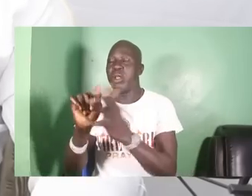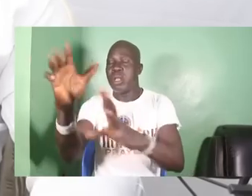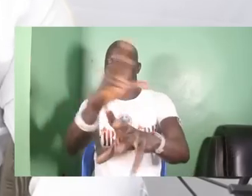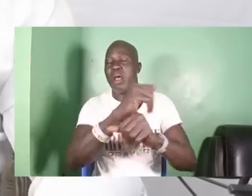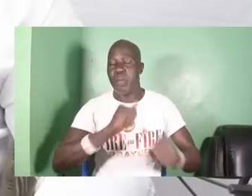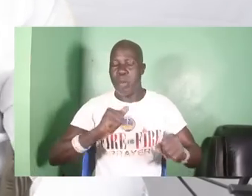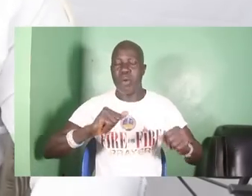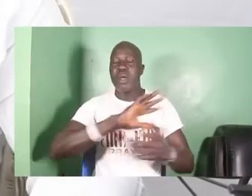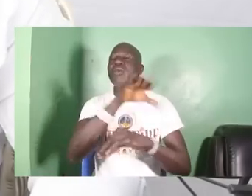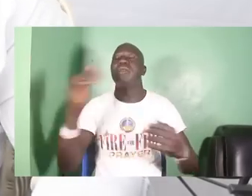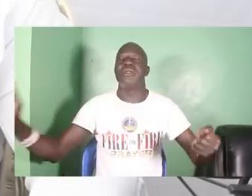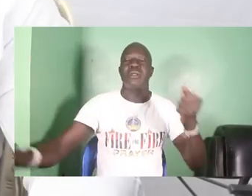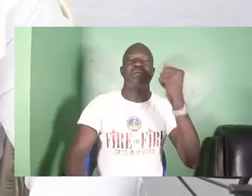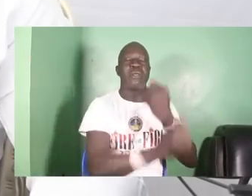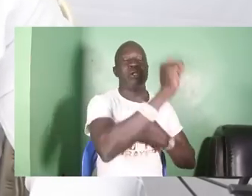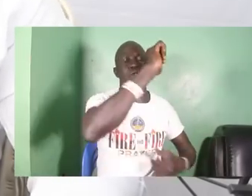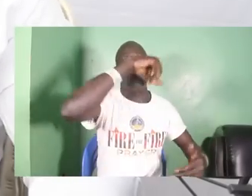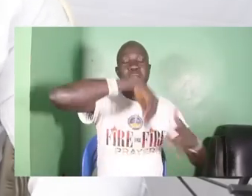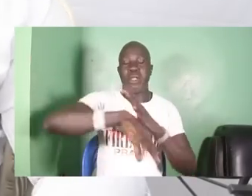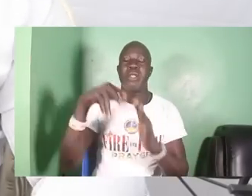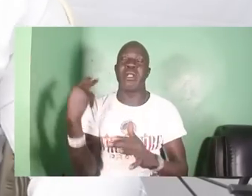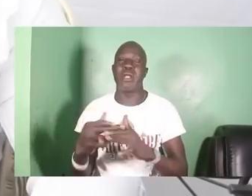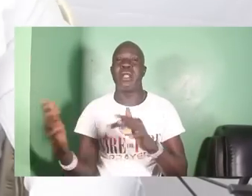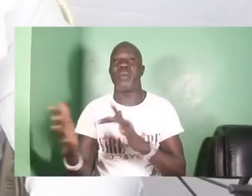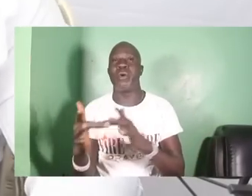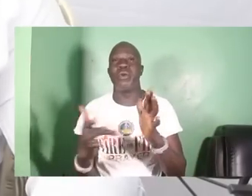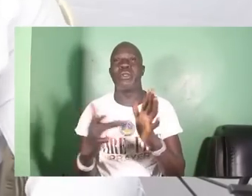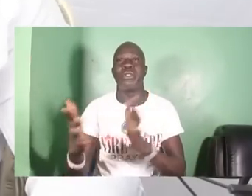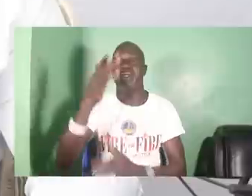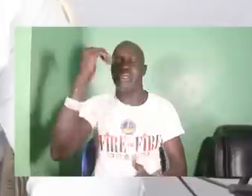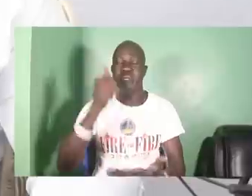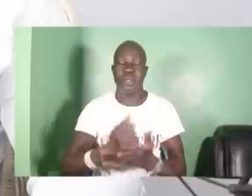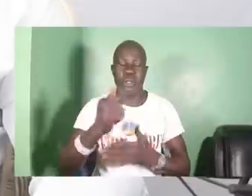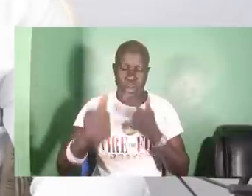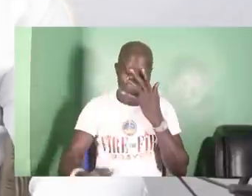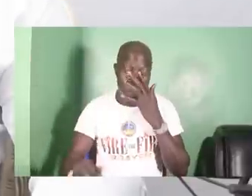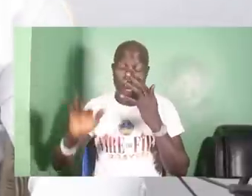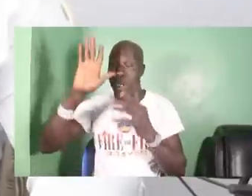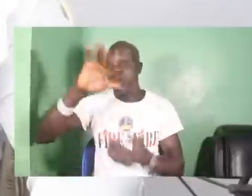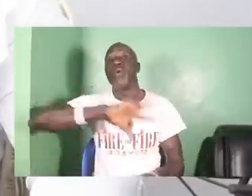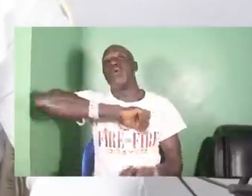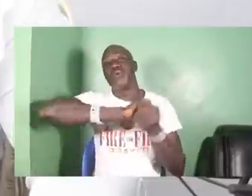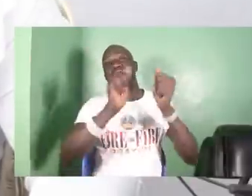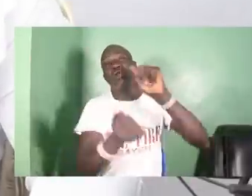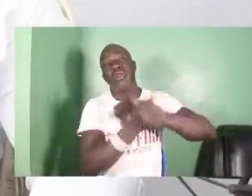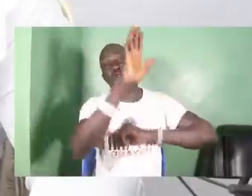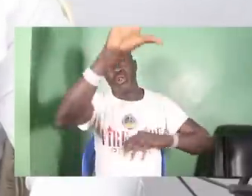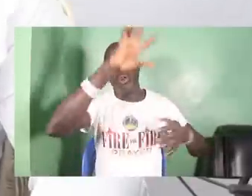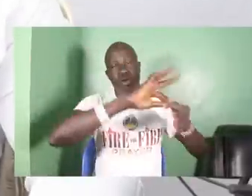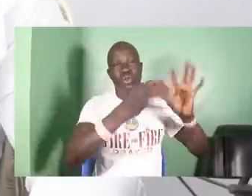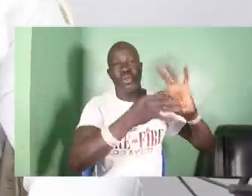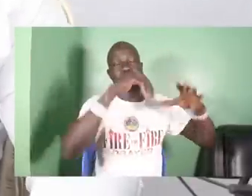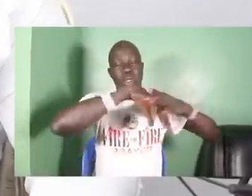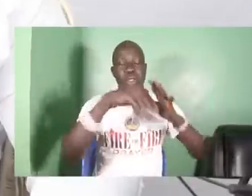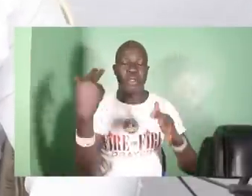life. Every forces will be destroyed. Name of Jesus. Amen. Your story is changed.